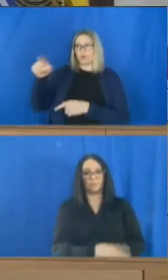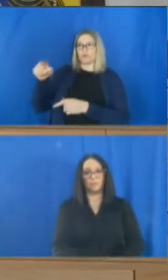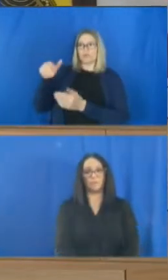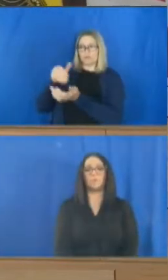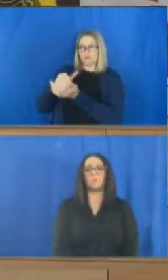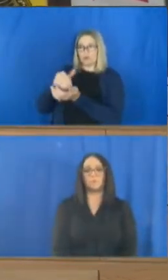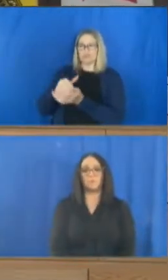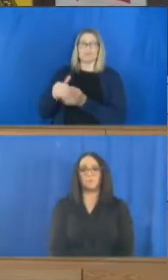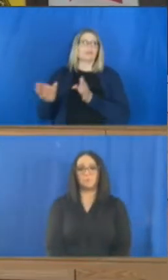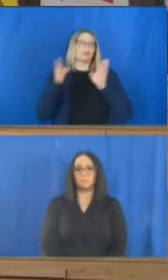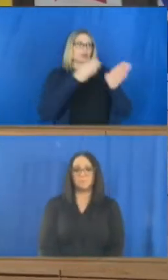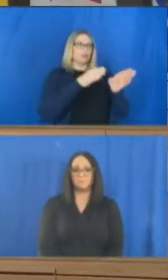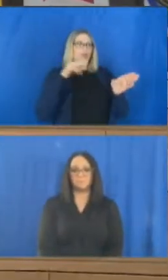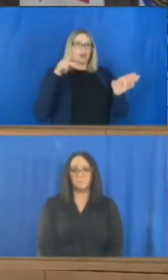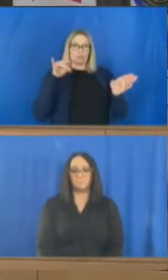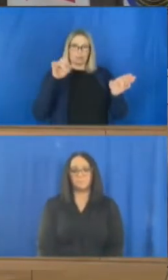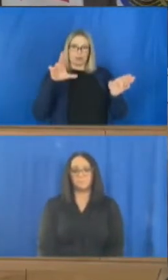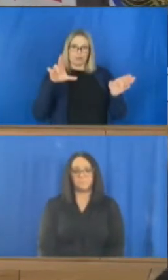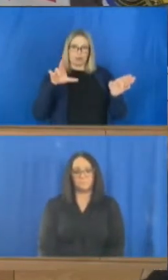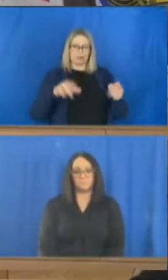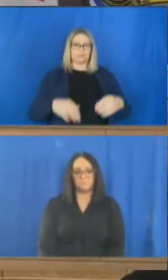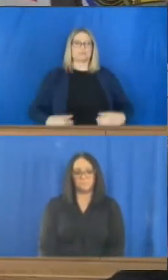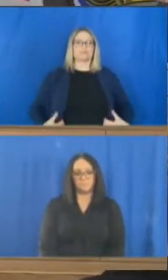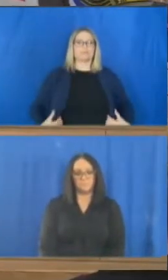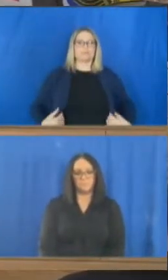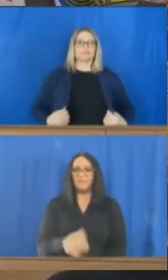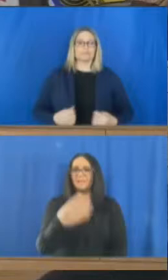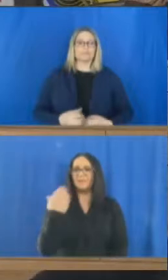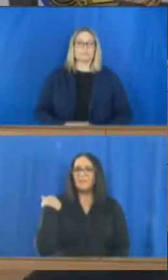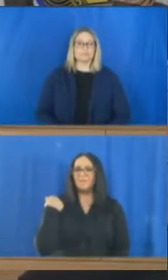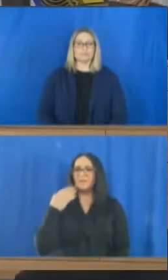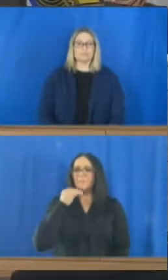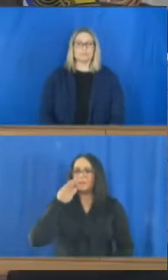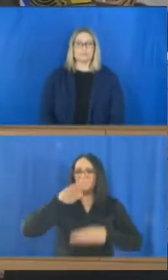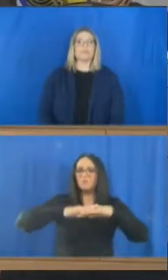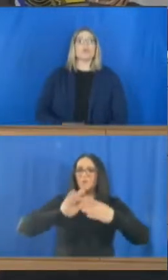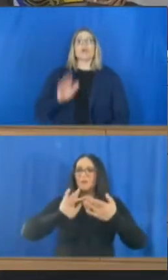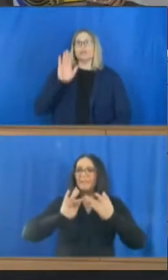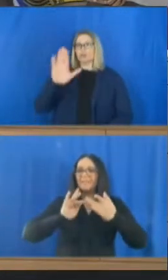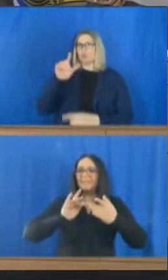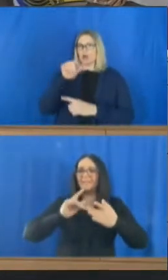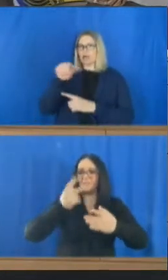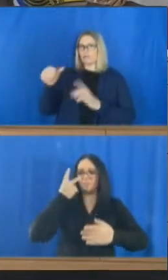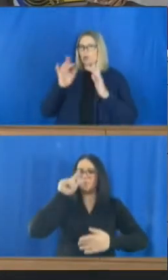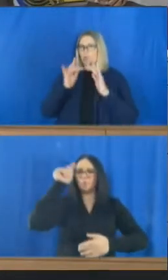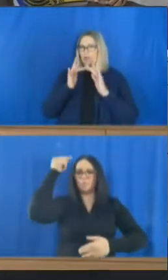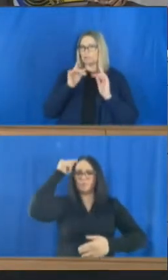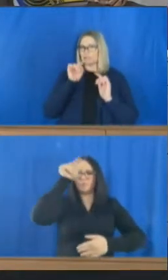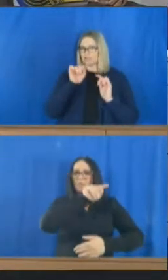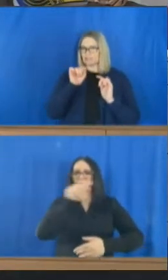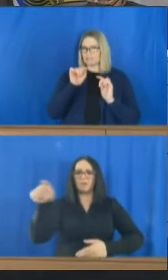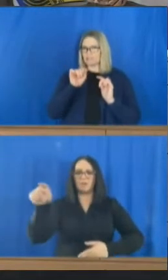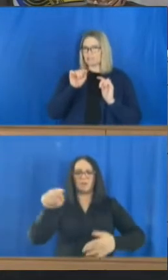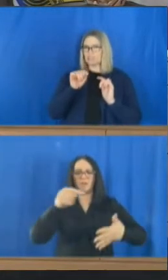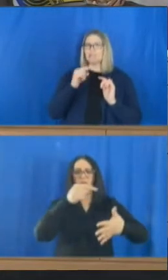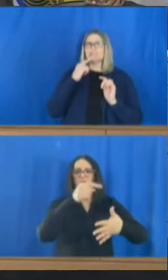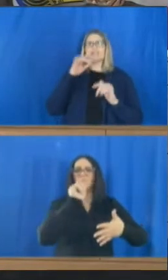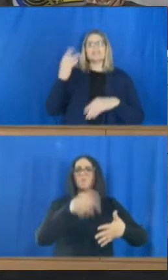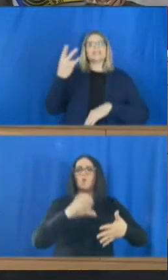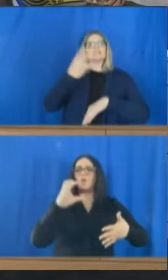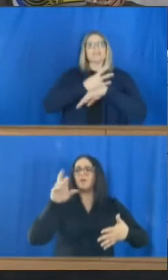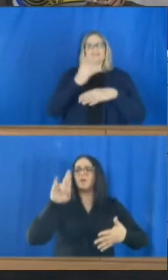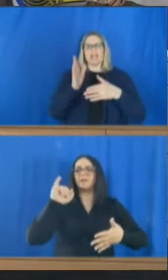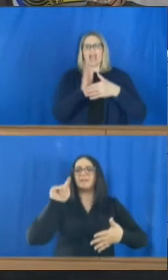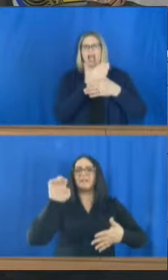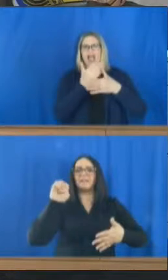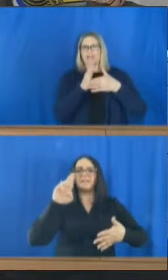down and new cases needs to be going down in order to trigger a discussion from level 3 to level 2. Well, neither